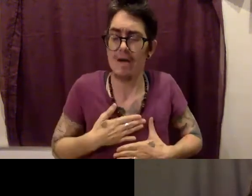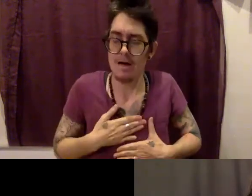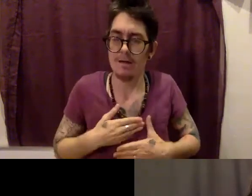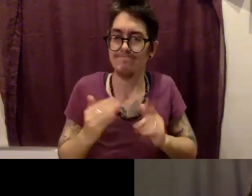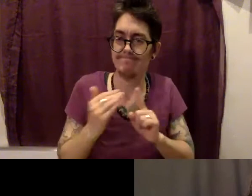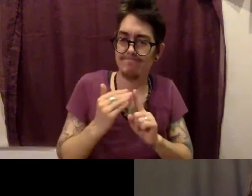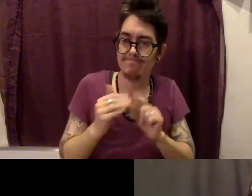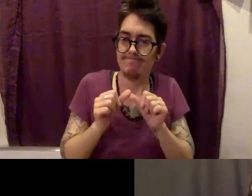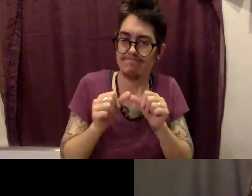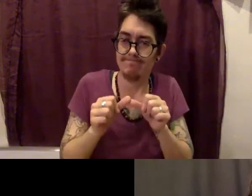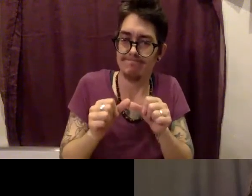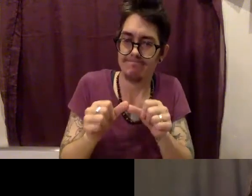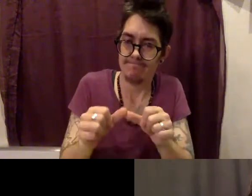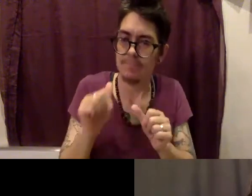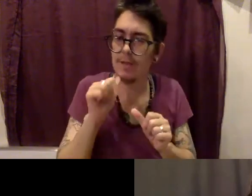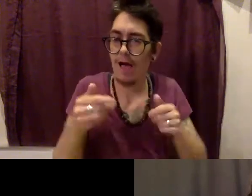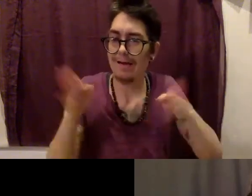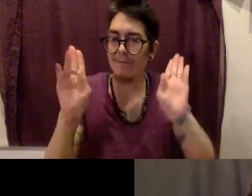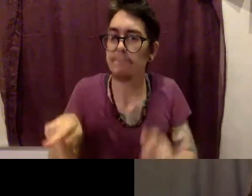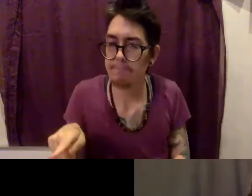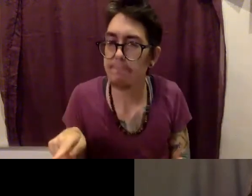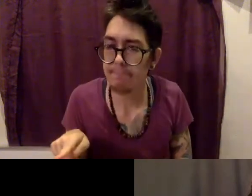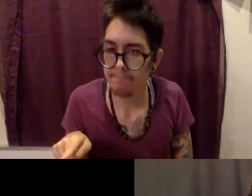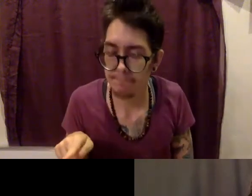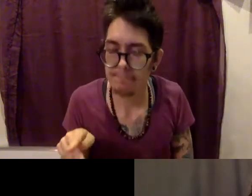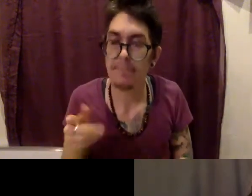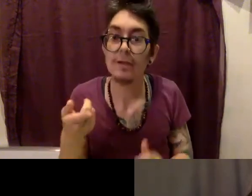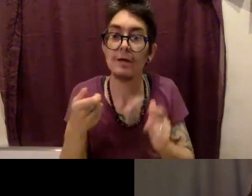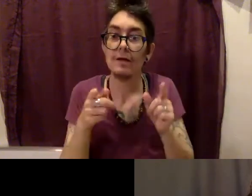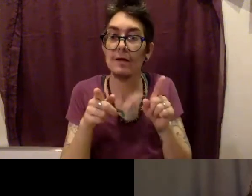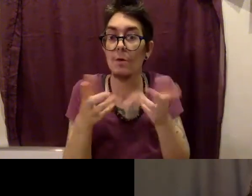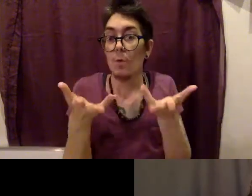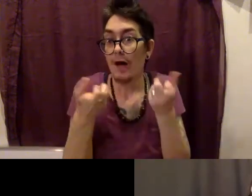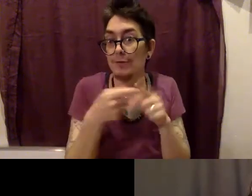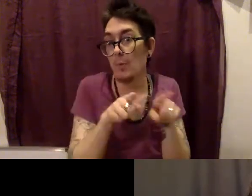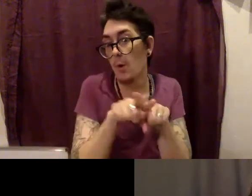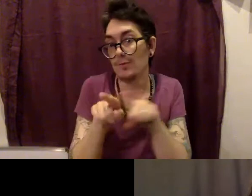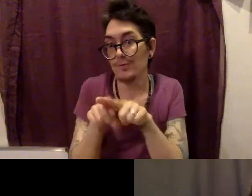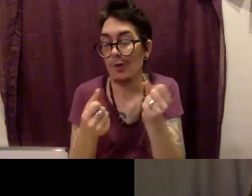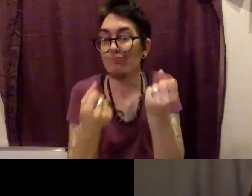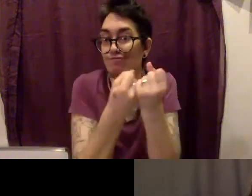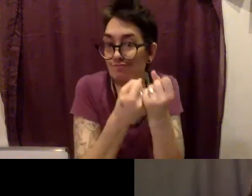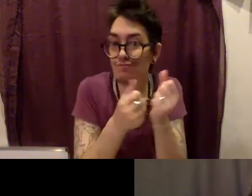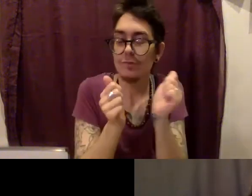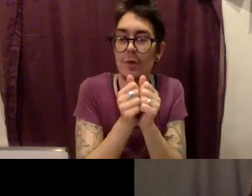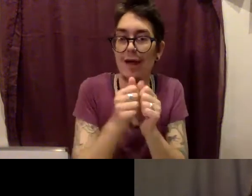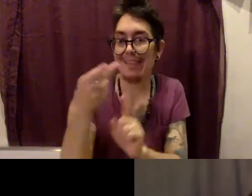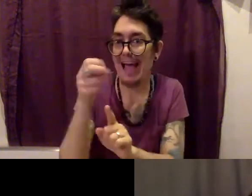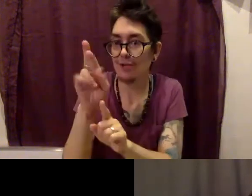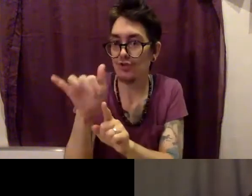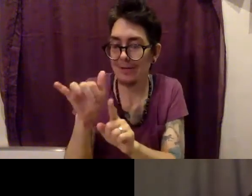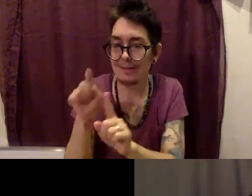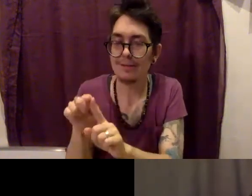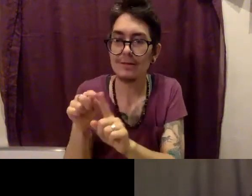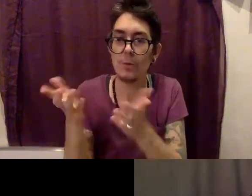universal energy, you have that inside of you already, and holding that thing can be a good reminder. Don't give that up. Don't let that go. And I just